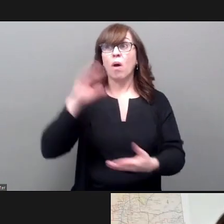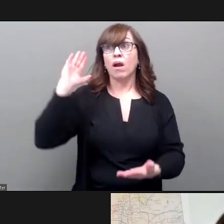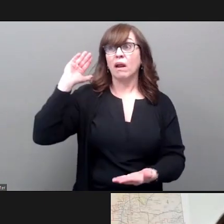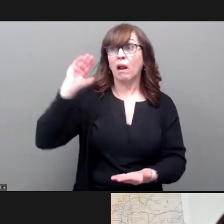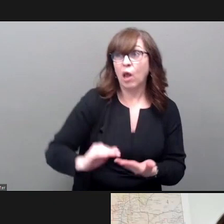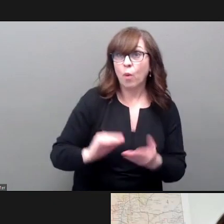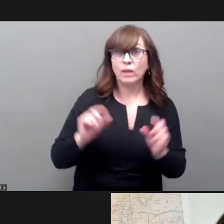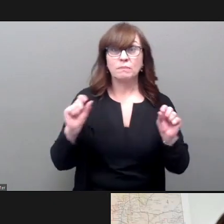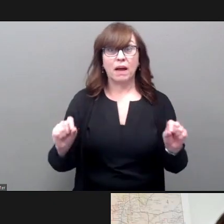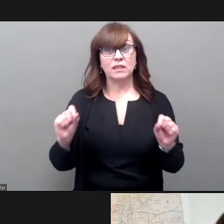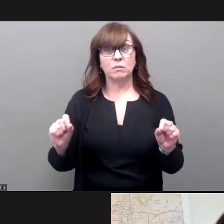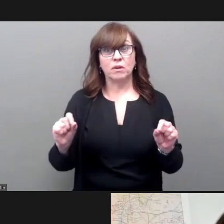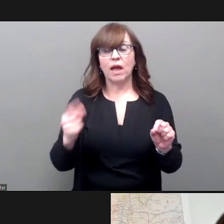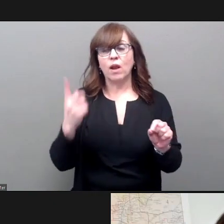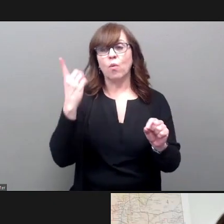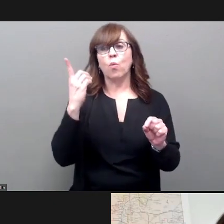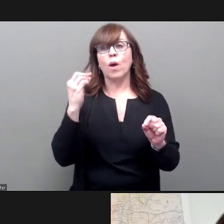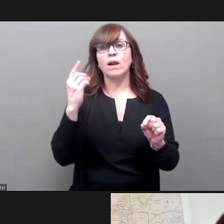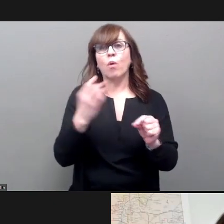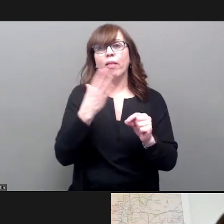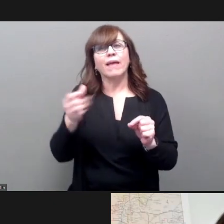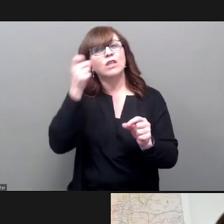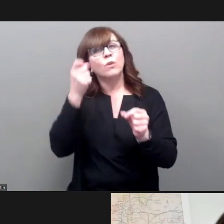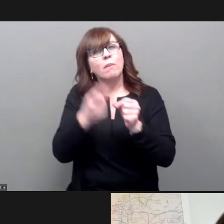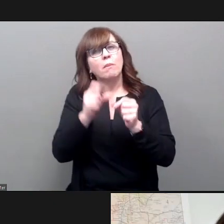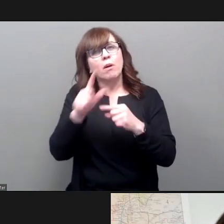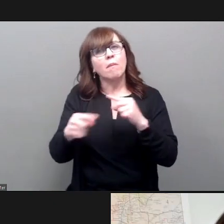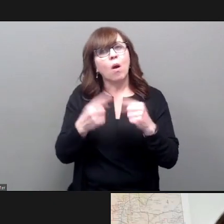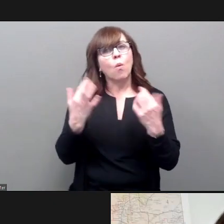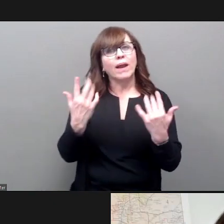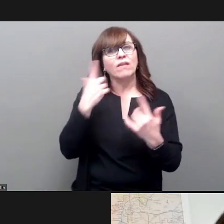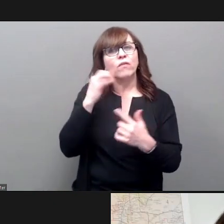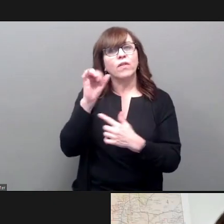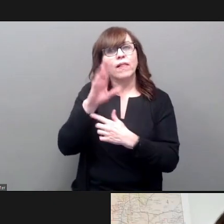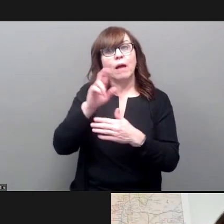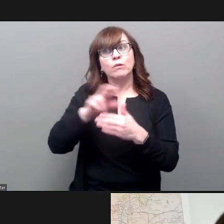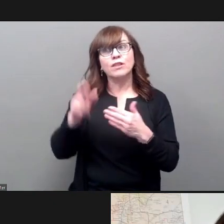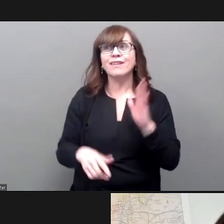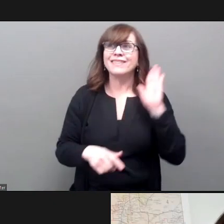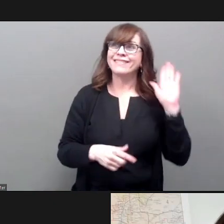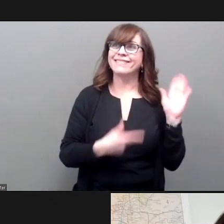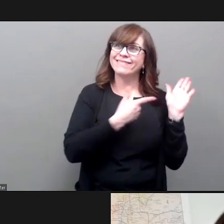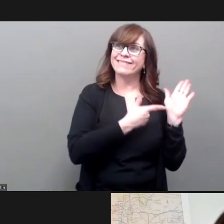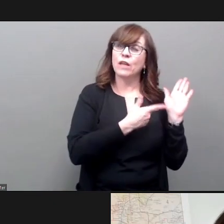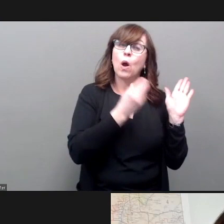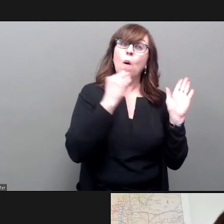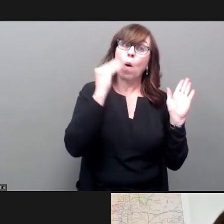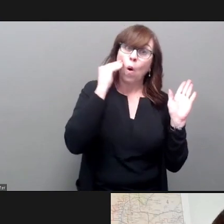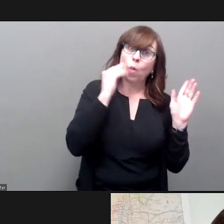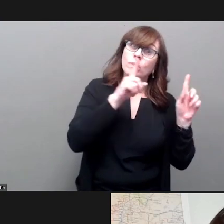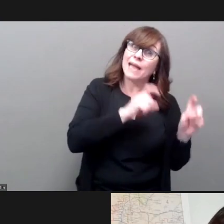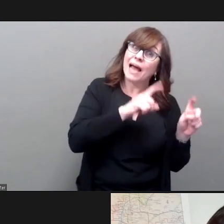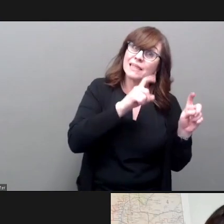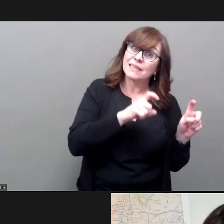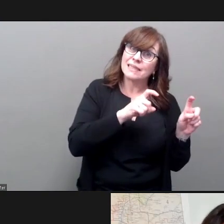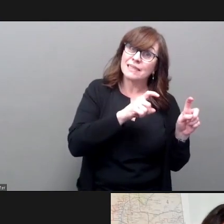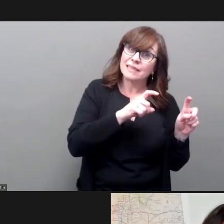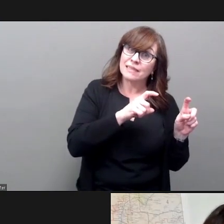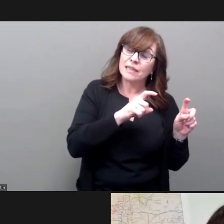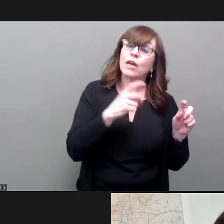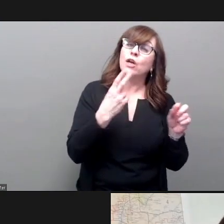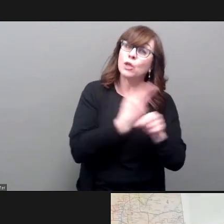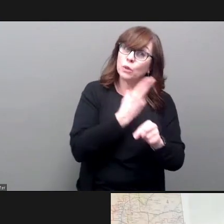I think the other thing to remember about lab turnaround time is hopefully you've now completed applying for these